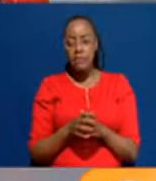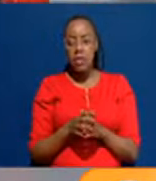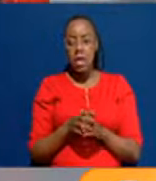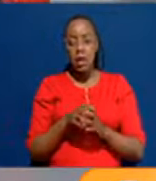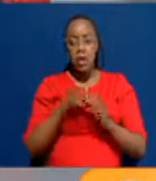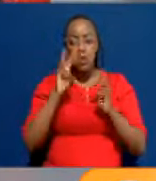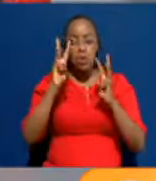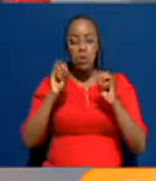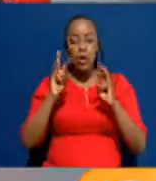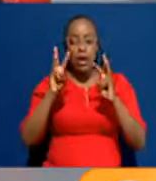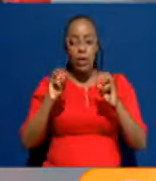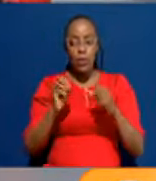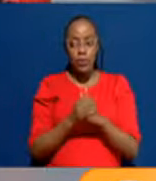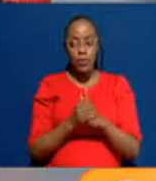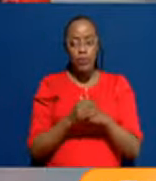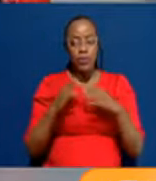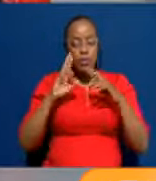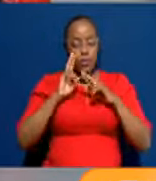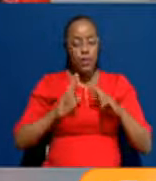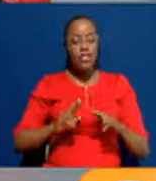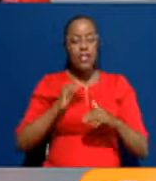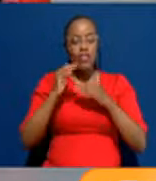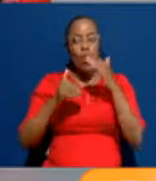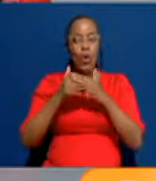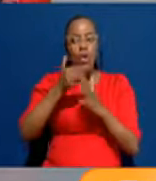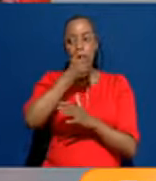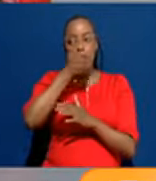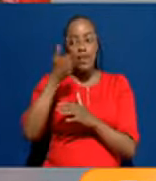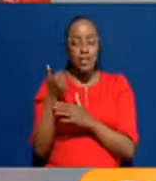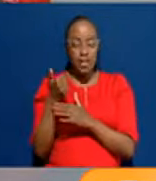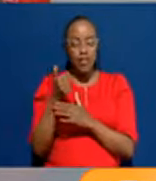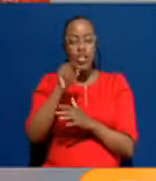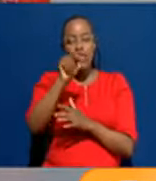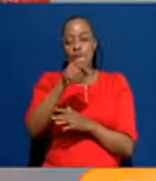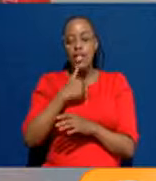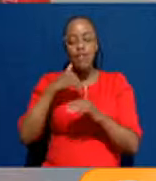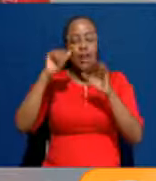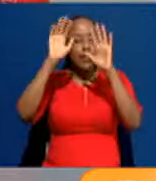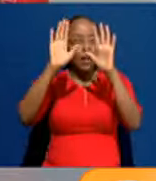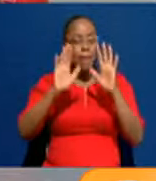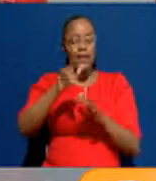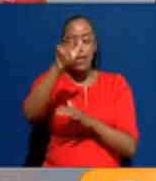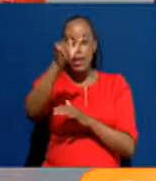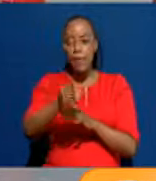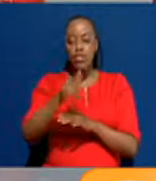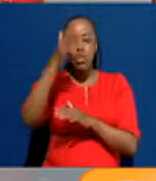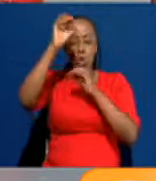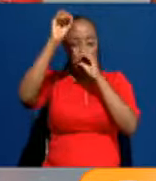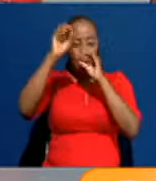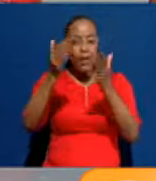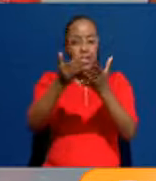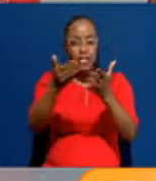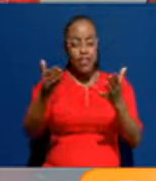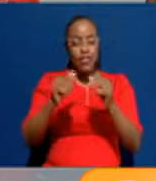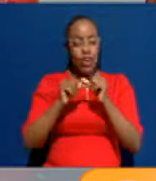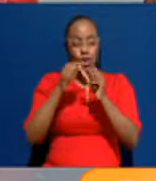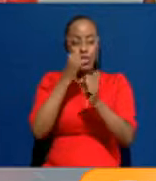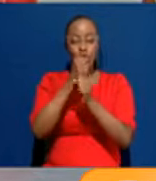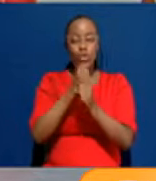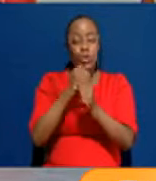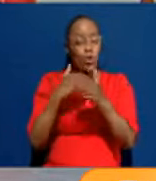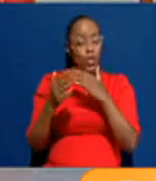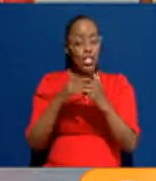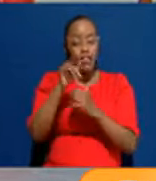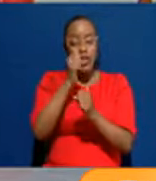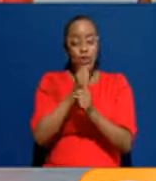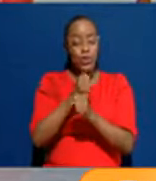Wow. Yeah. Get some rest, Faith. All the very best. Thank you so much. You are such an amazing person. Happy to be here. God bless you. Thank you. Keep doing what you do, huh? I